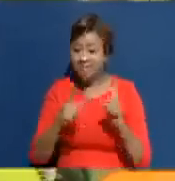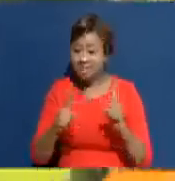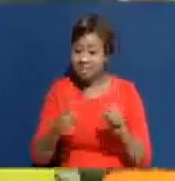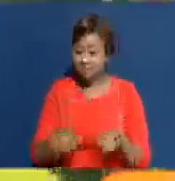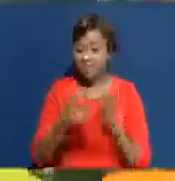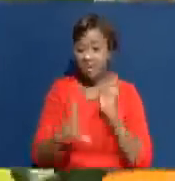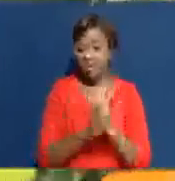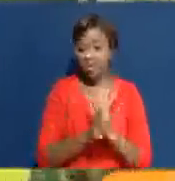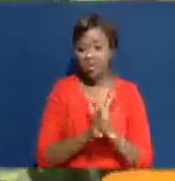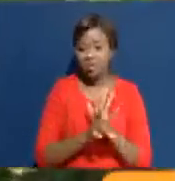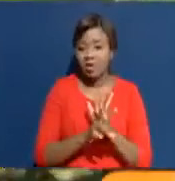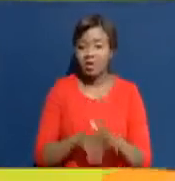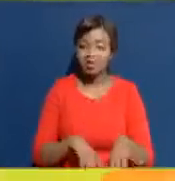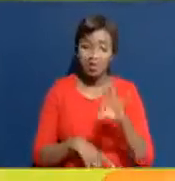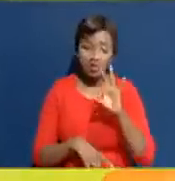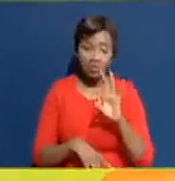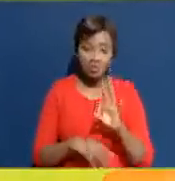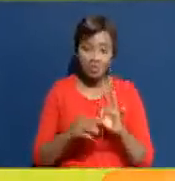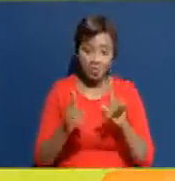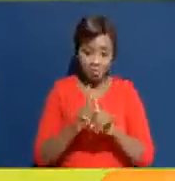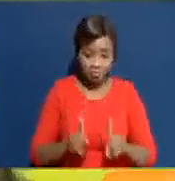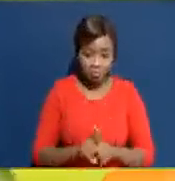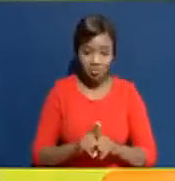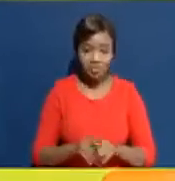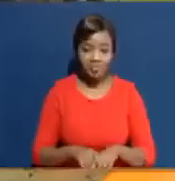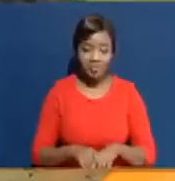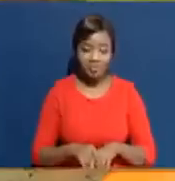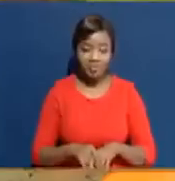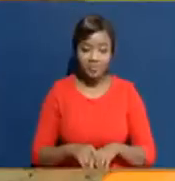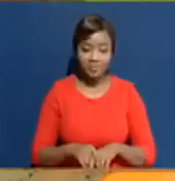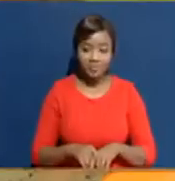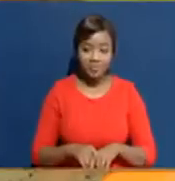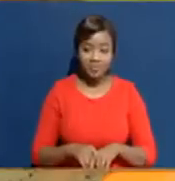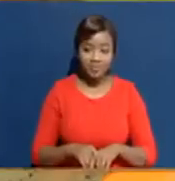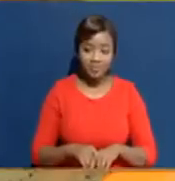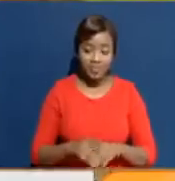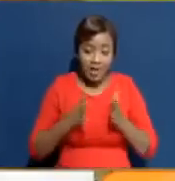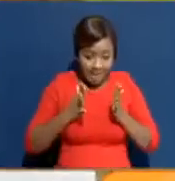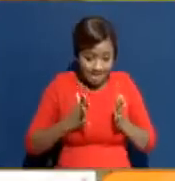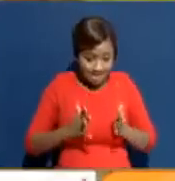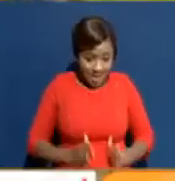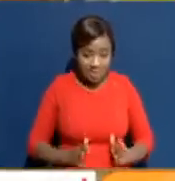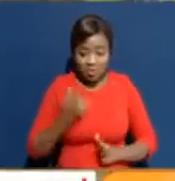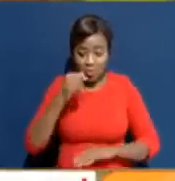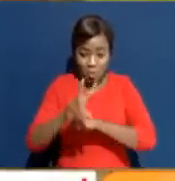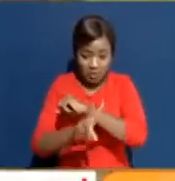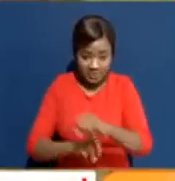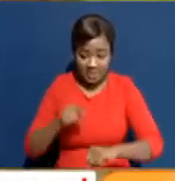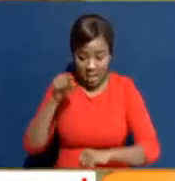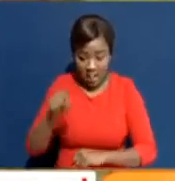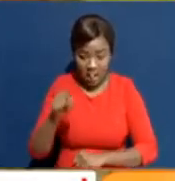One suspect died after he drowned, with two managing to escape. Wenye kuiba majani